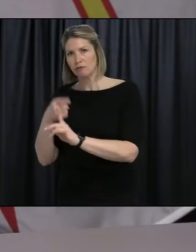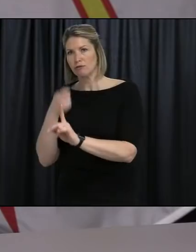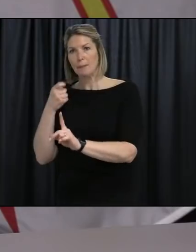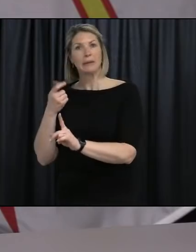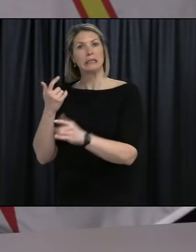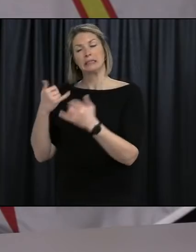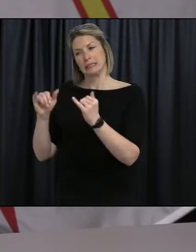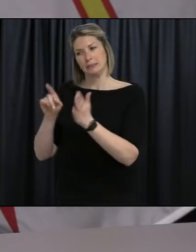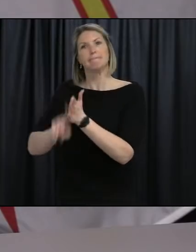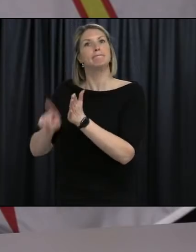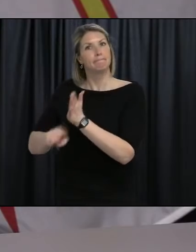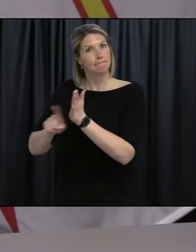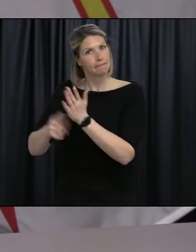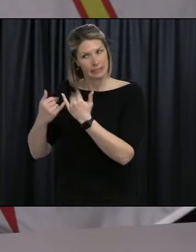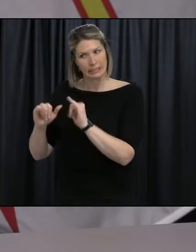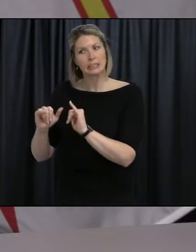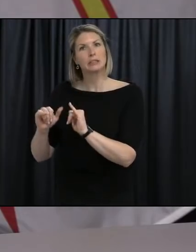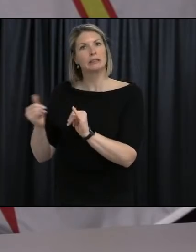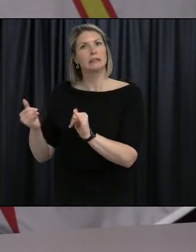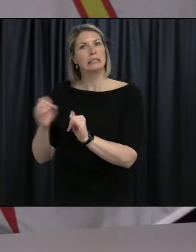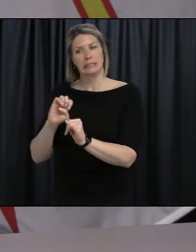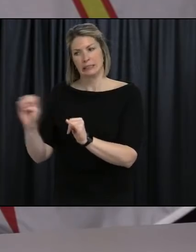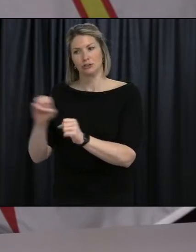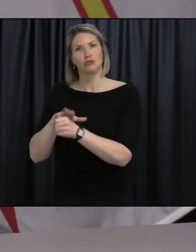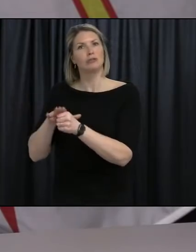under investigation.